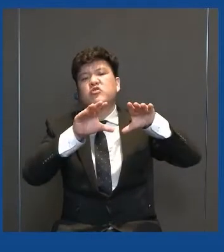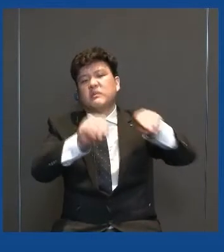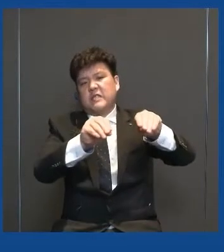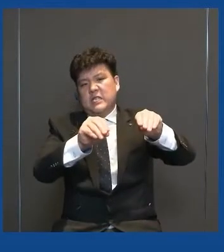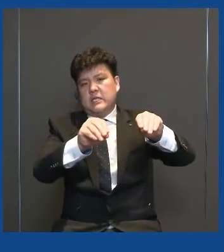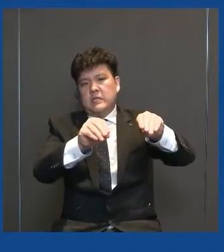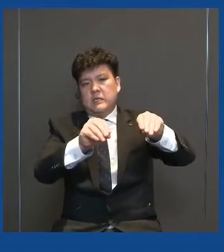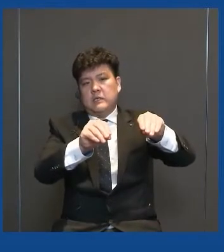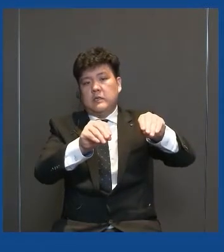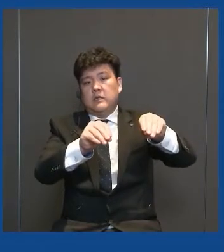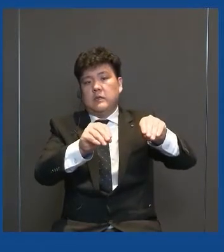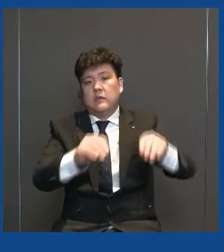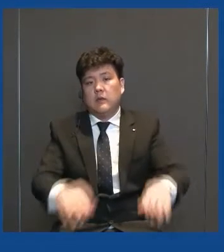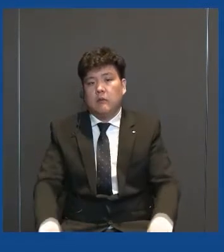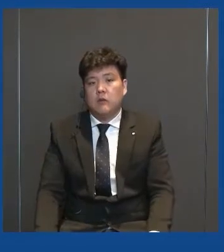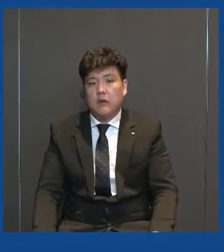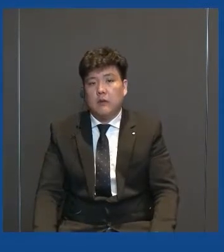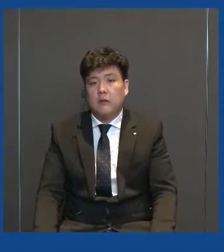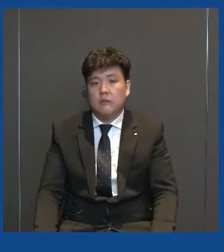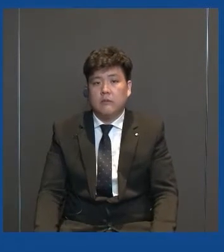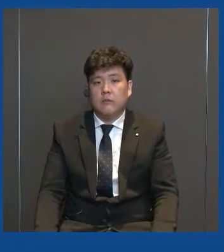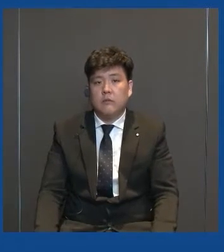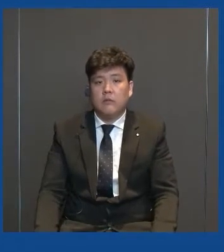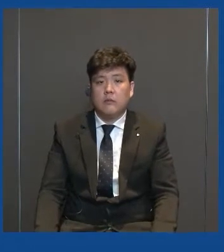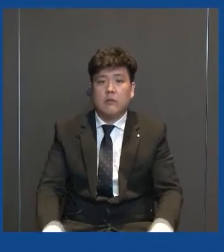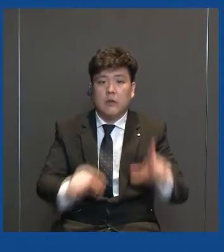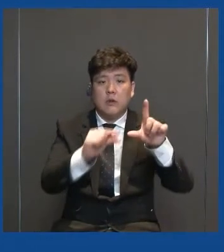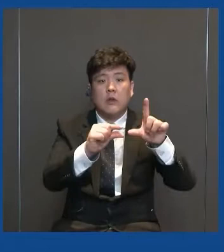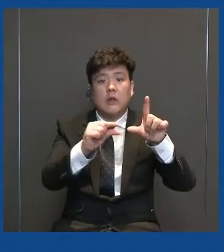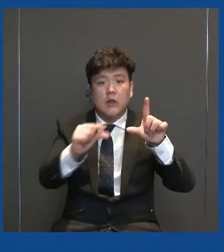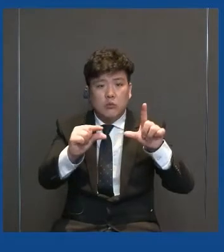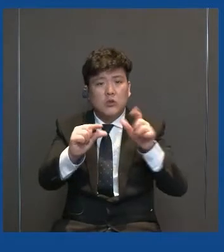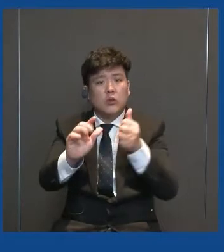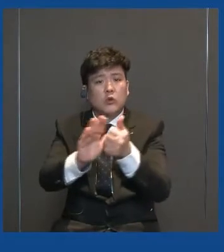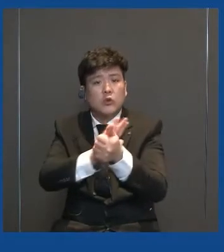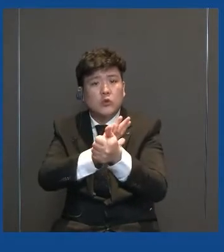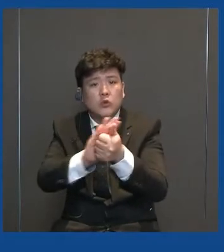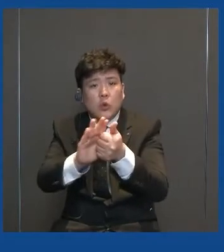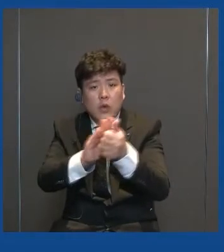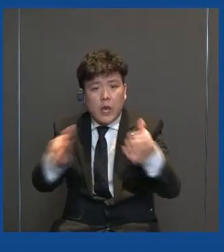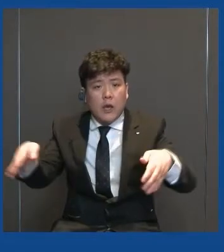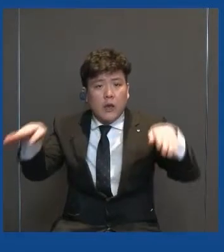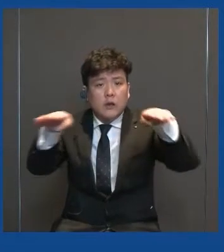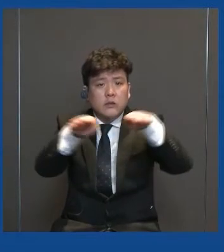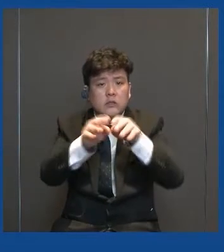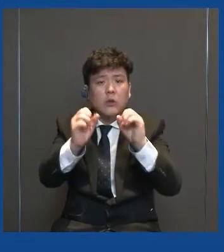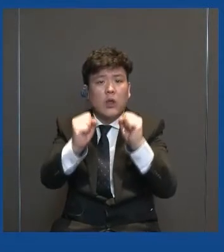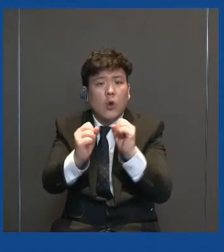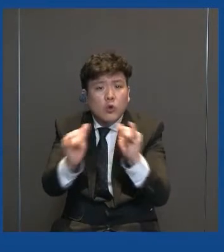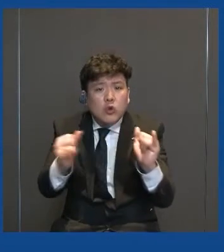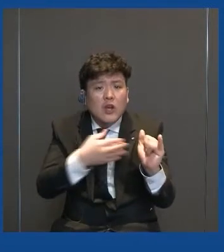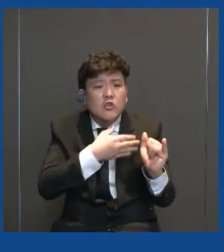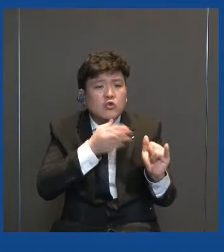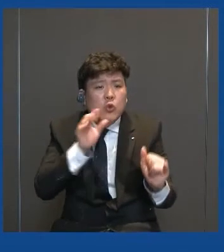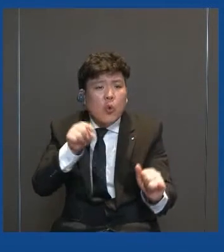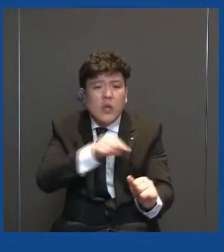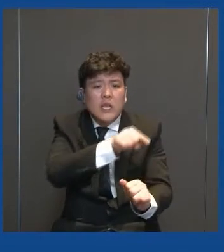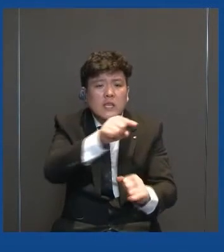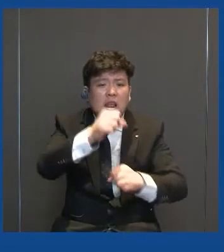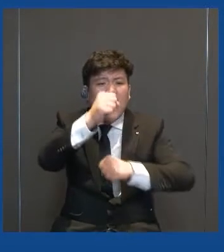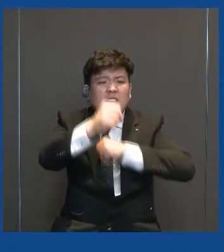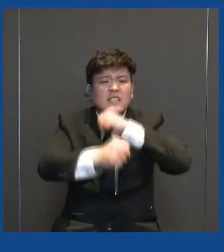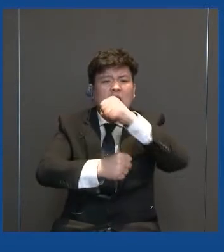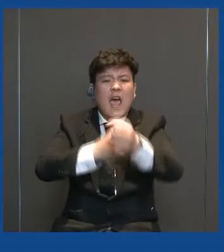safety measures for their health. The restrictions interfere with basic rights, including the individual's right to freedom